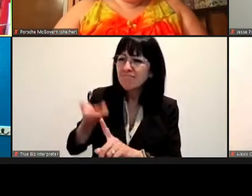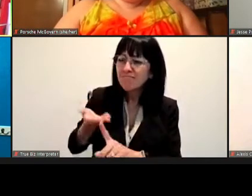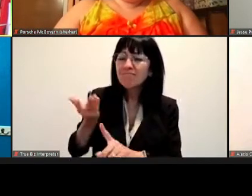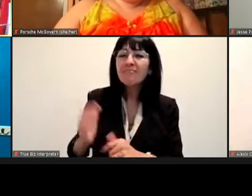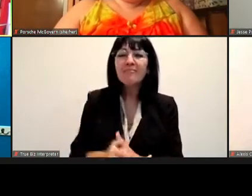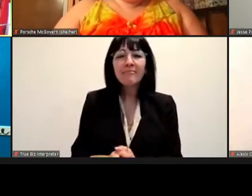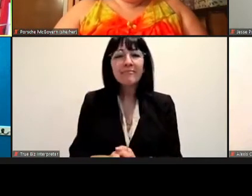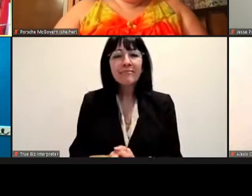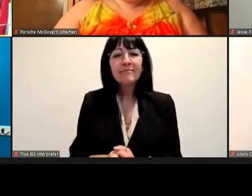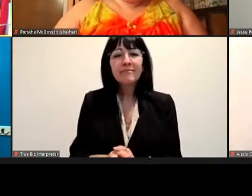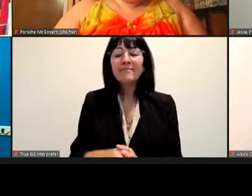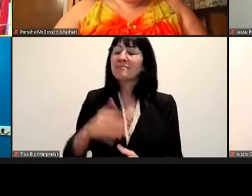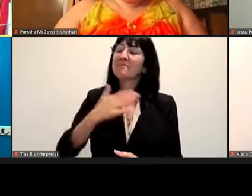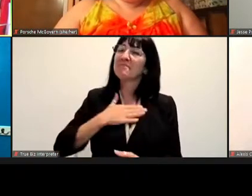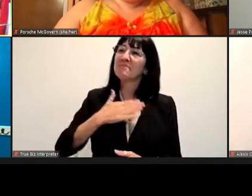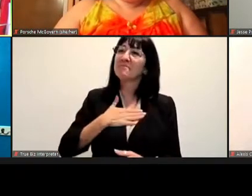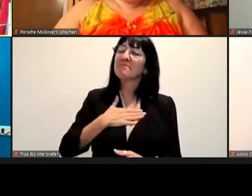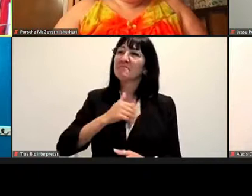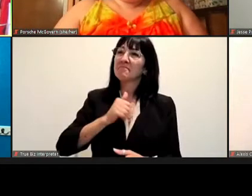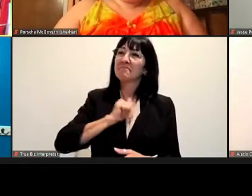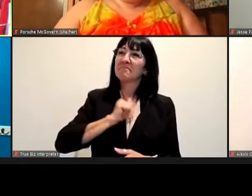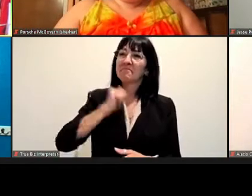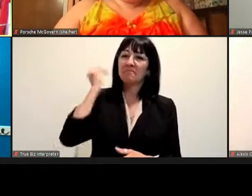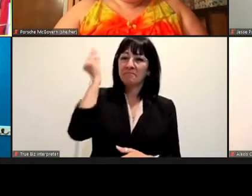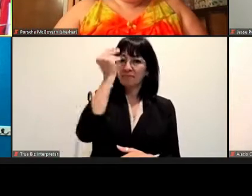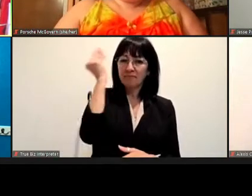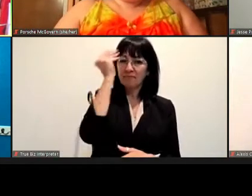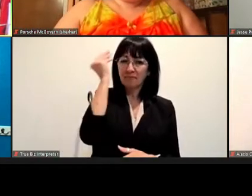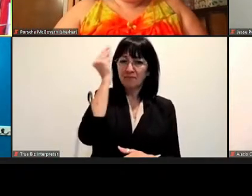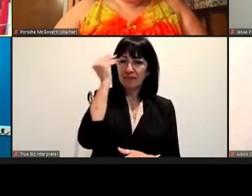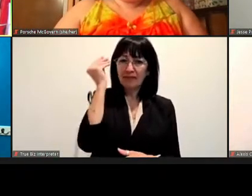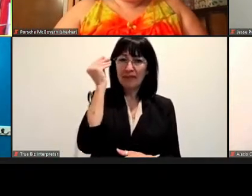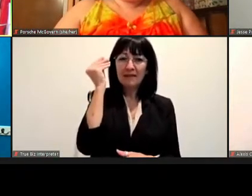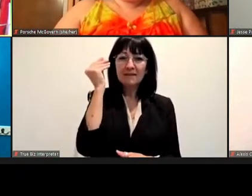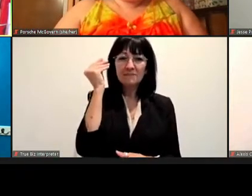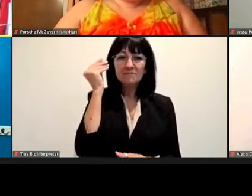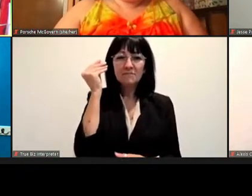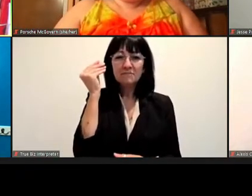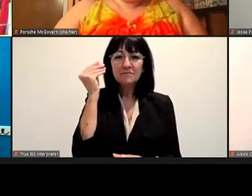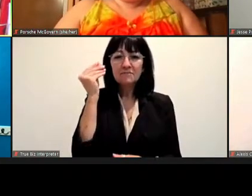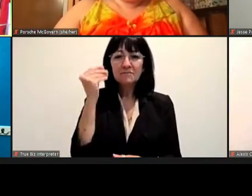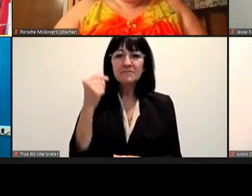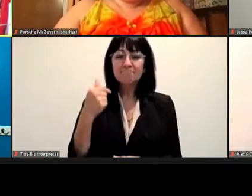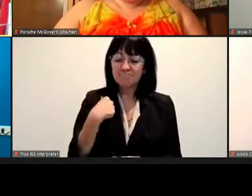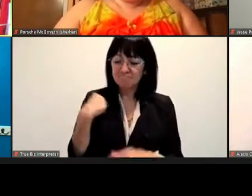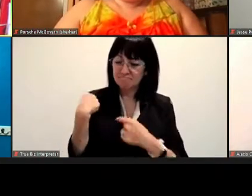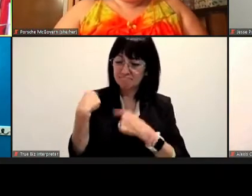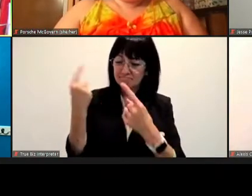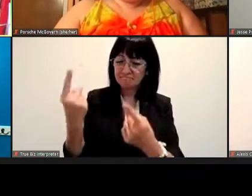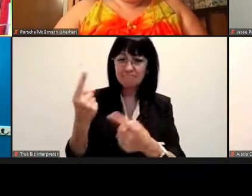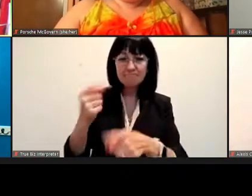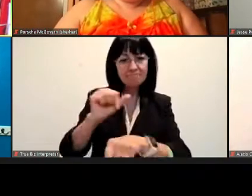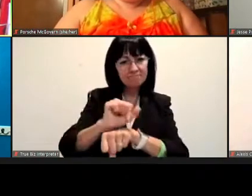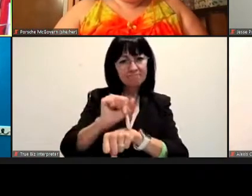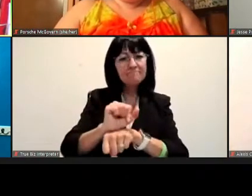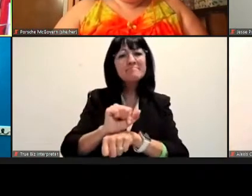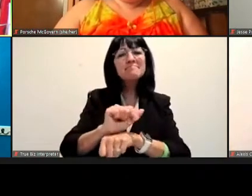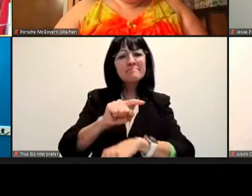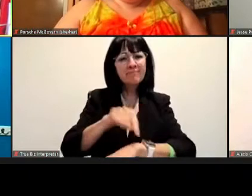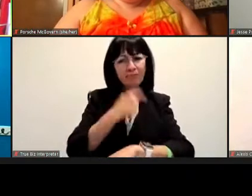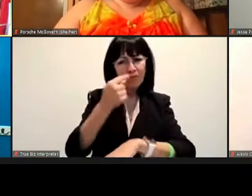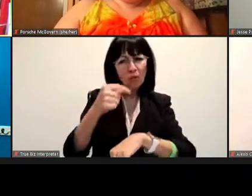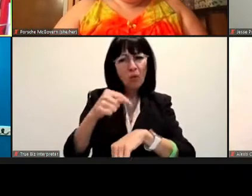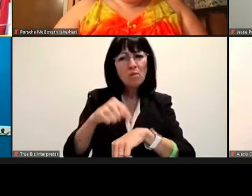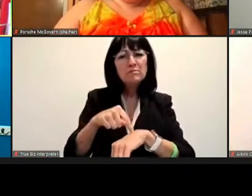of the things that I was thinking about, that, I've had a practice for a long time that many of my